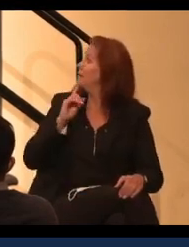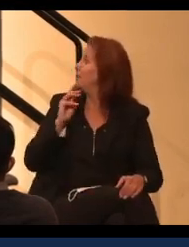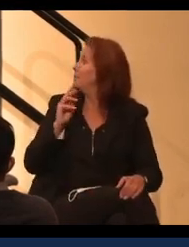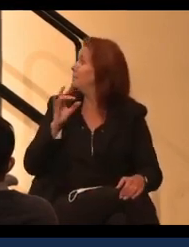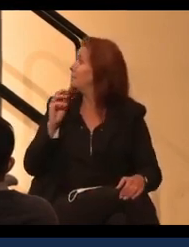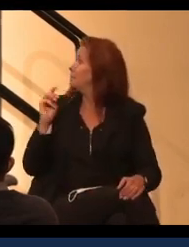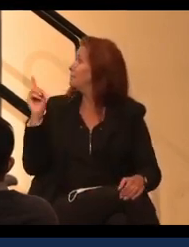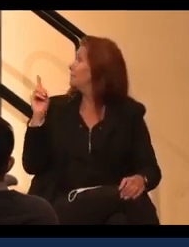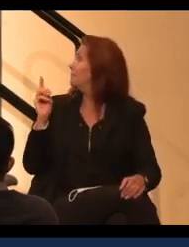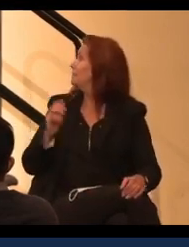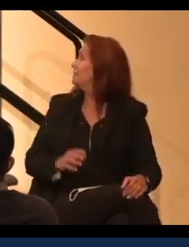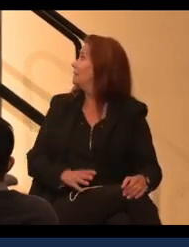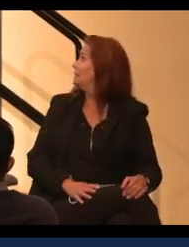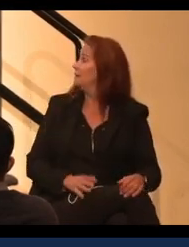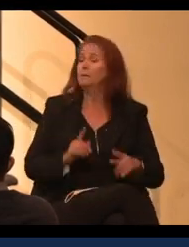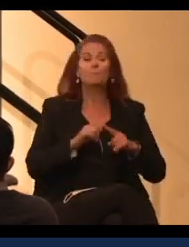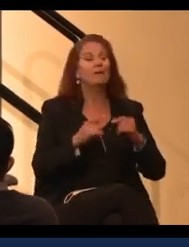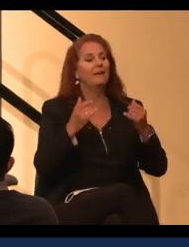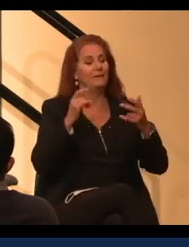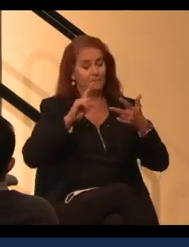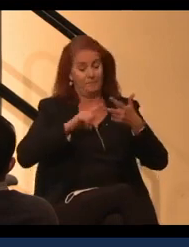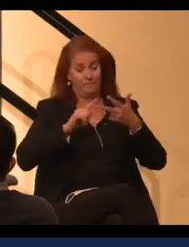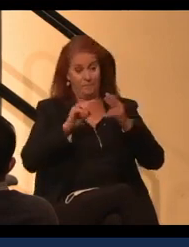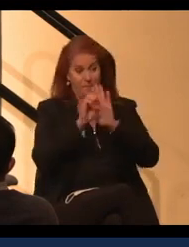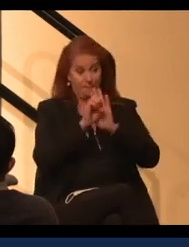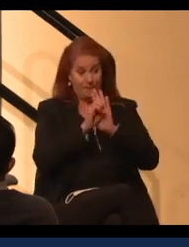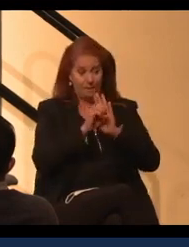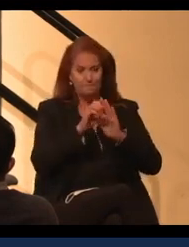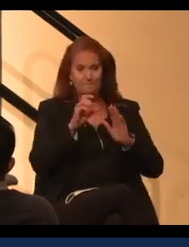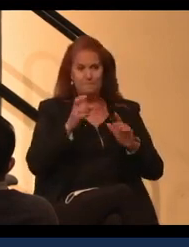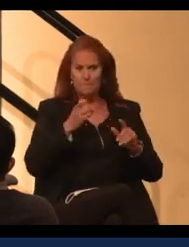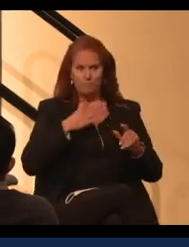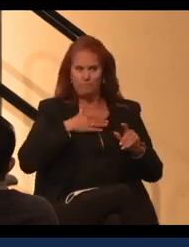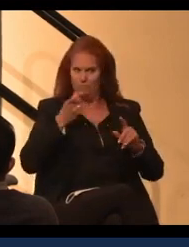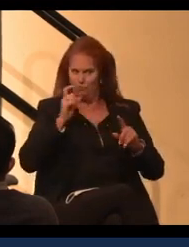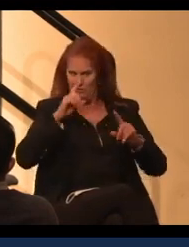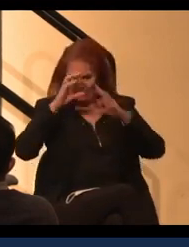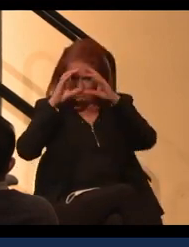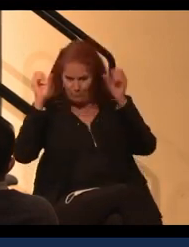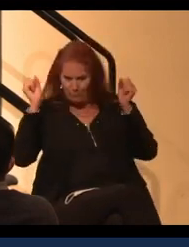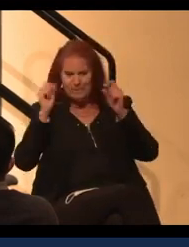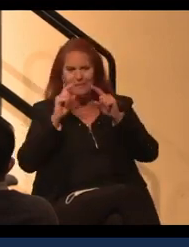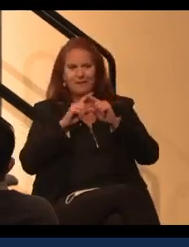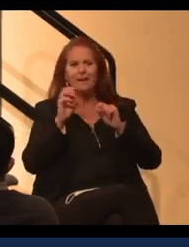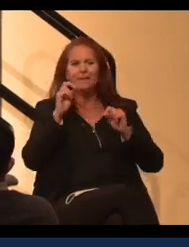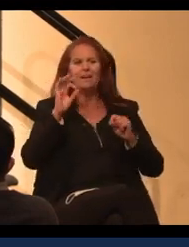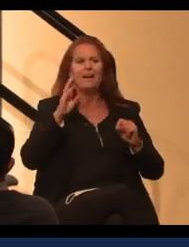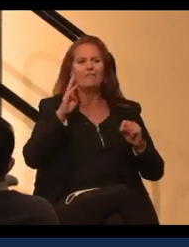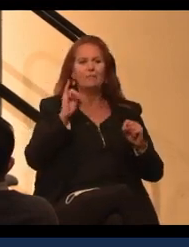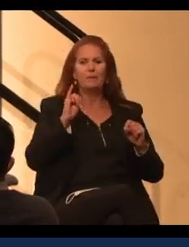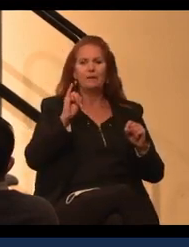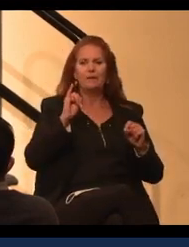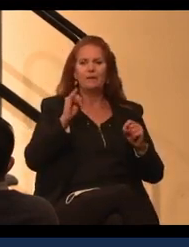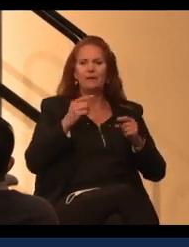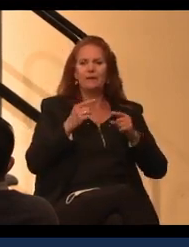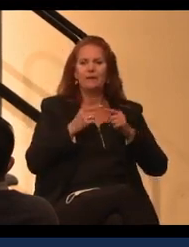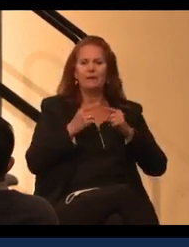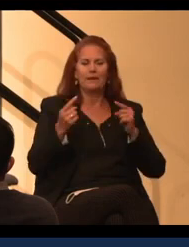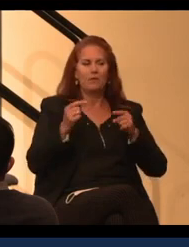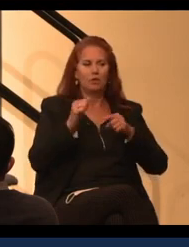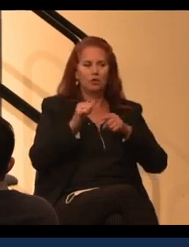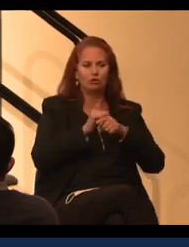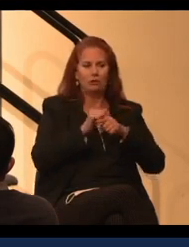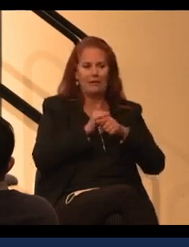Muslim. But this is an example not just of our former president, but even of FBI counterterrorism